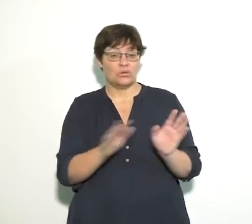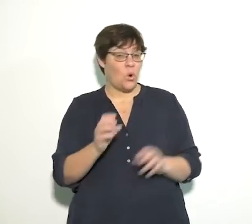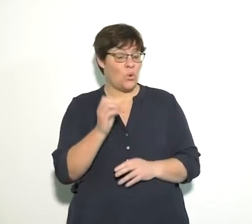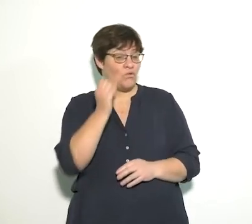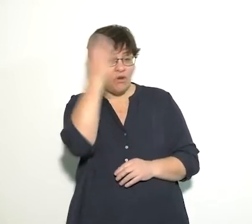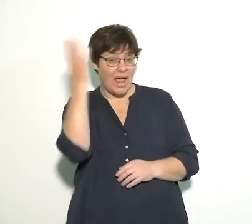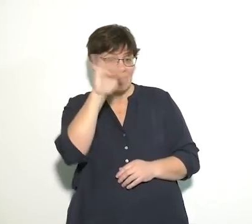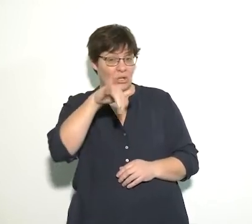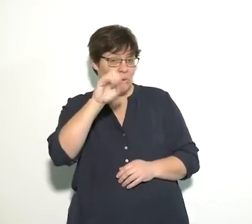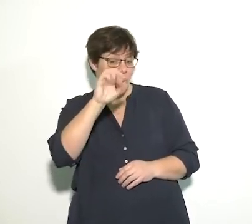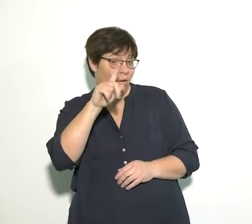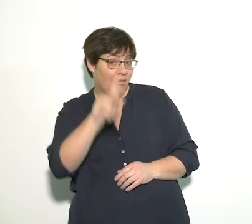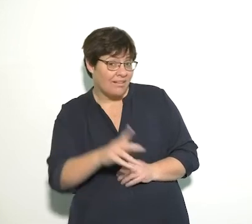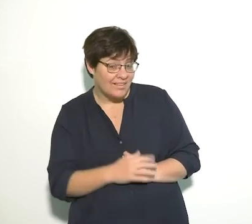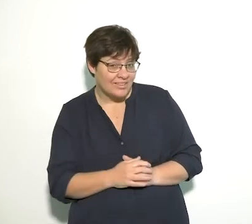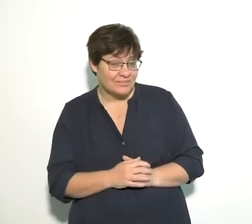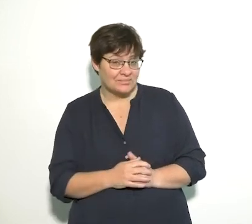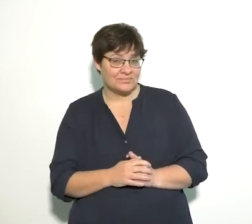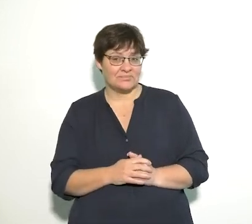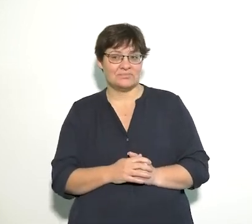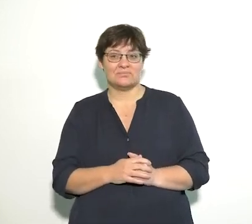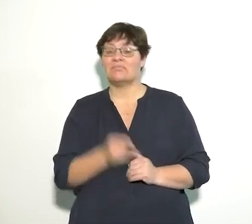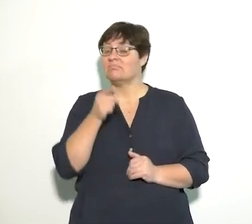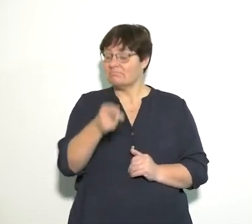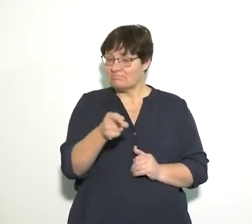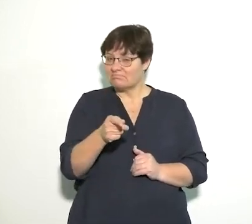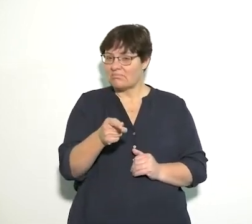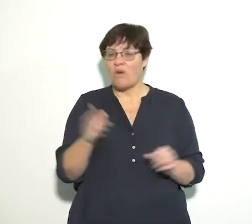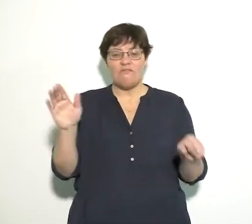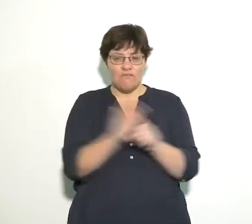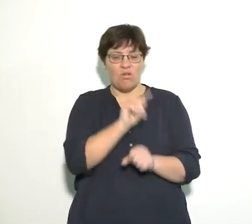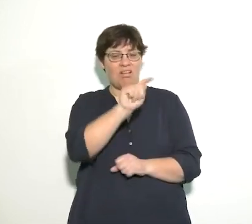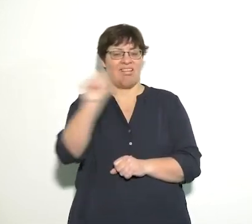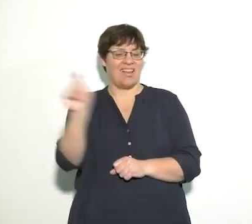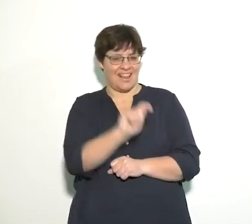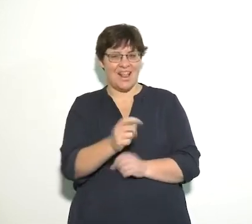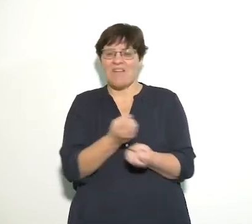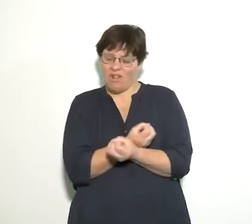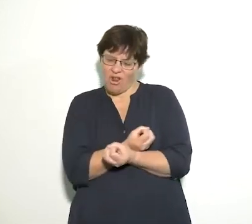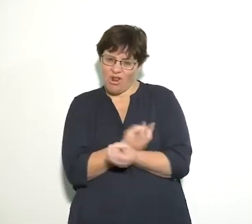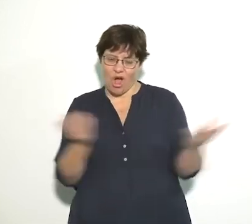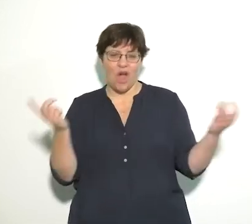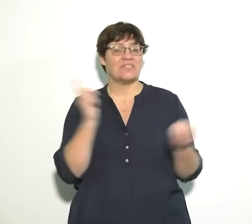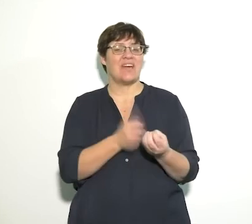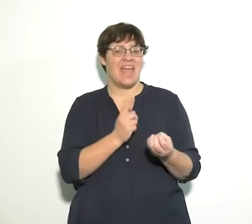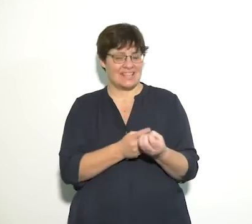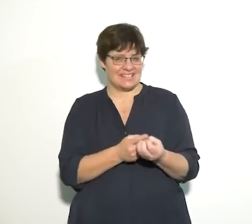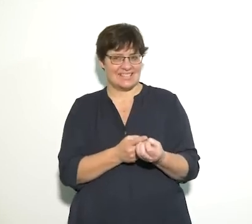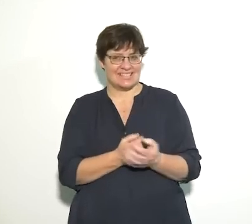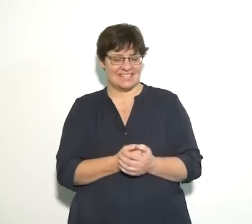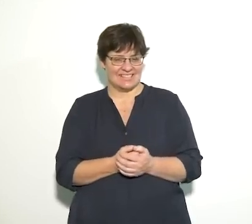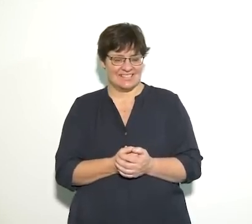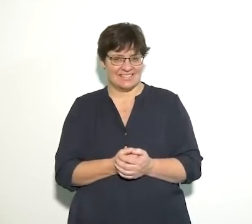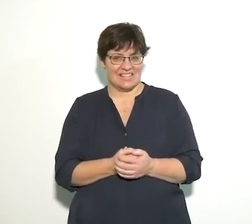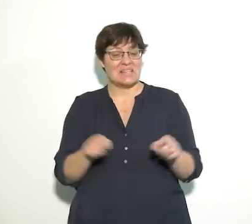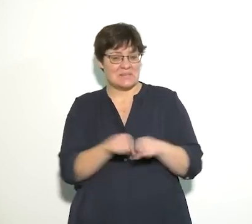Don't forget the yolk in the center. Do this on a whole page so that you have lots of eggs to write